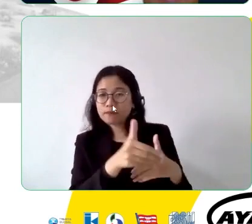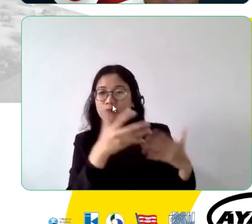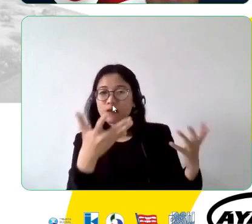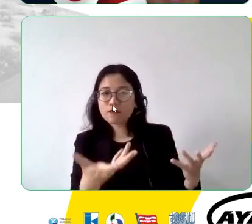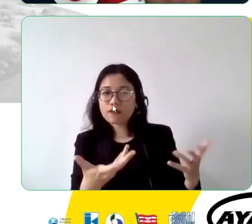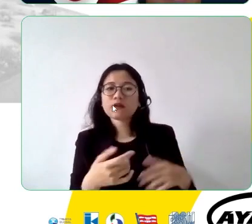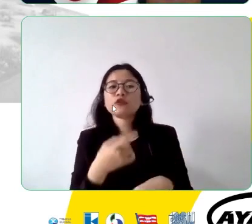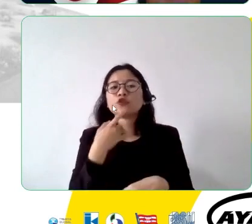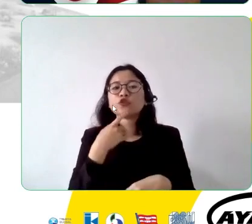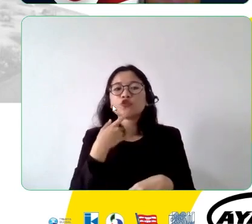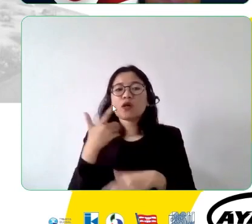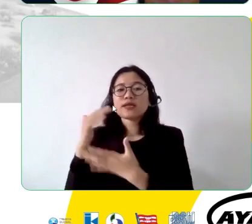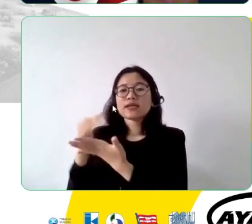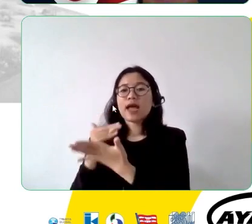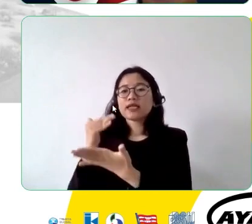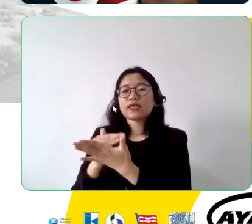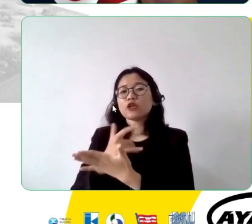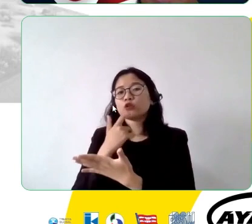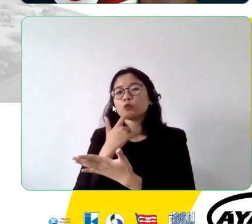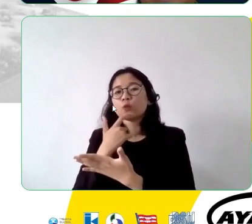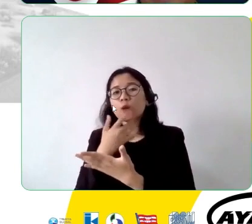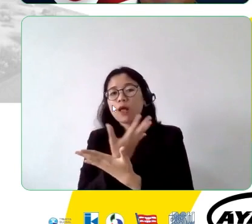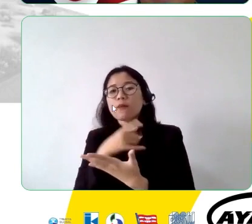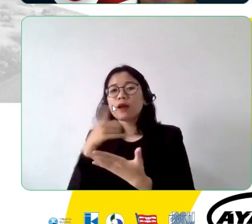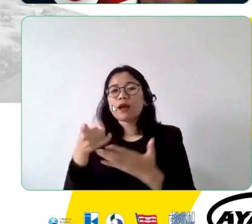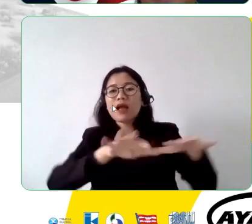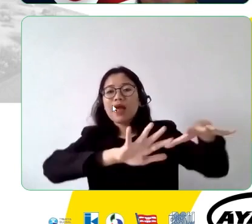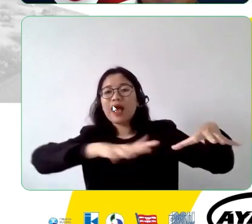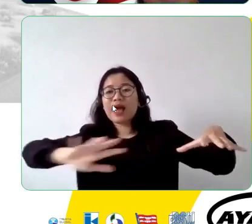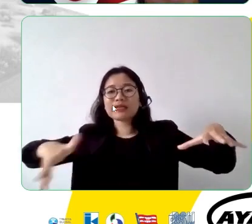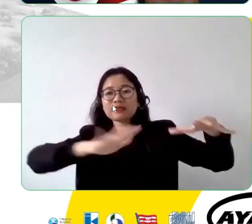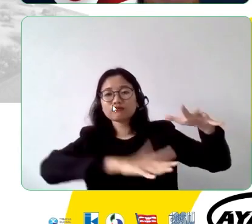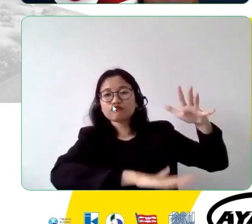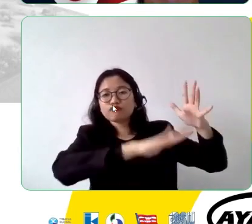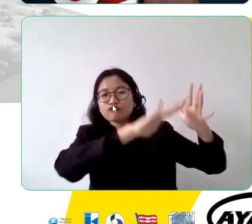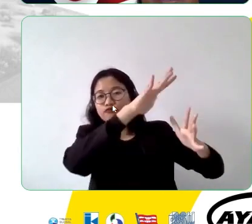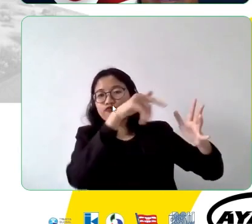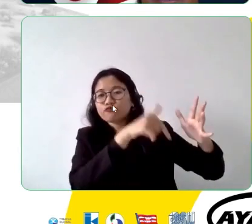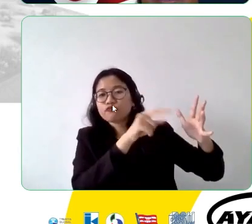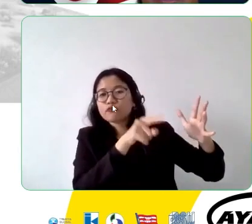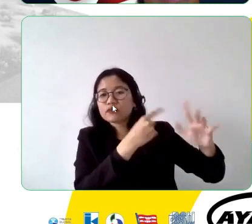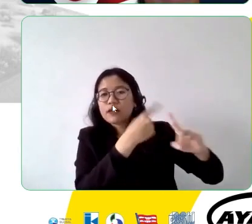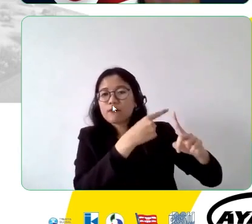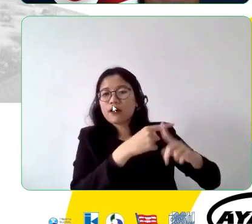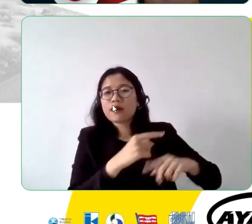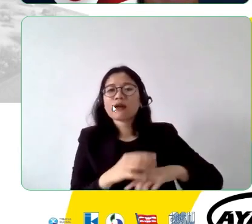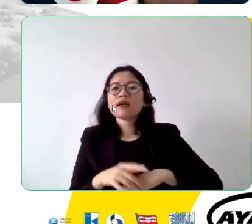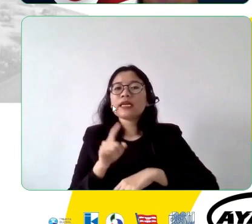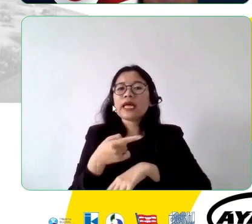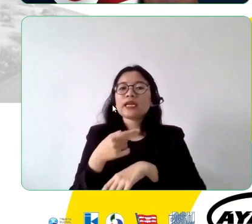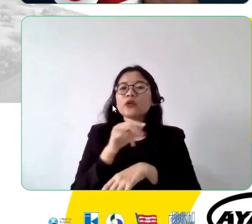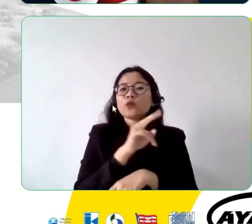rise. Yeah, from 1993 to 2019, the trend is